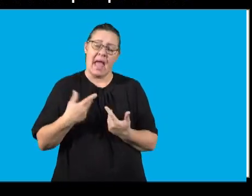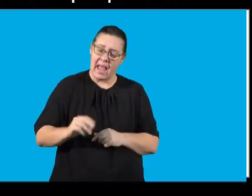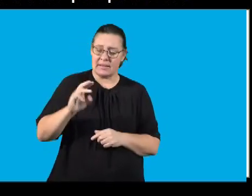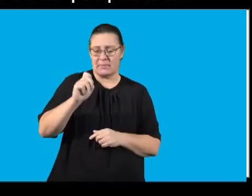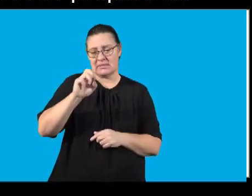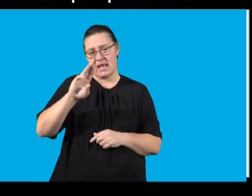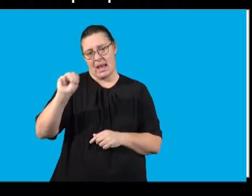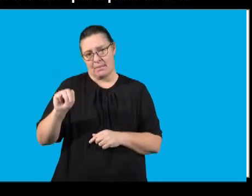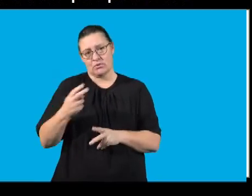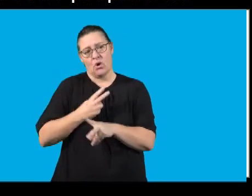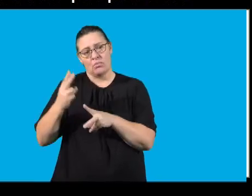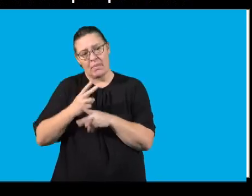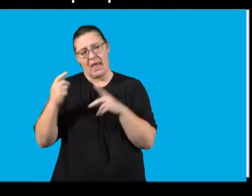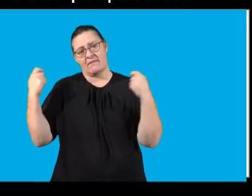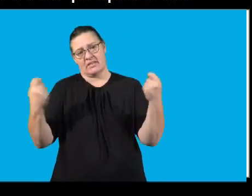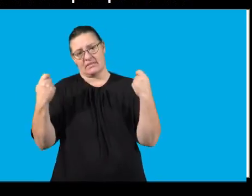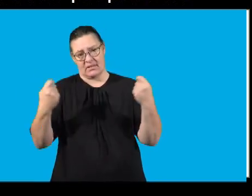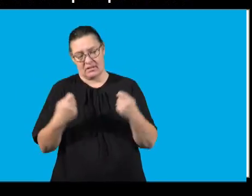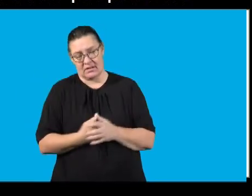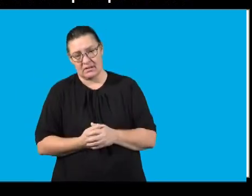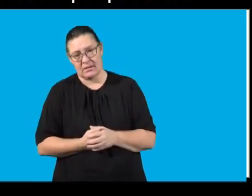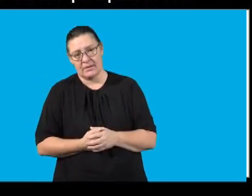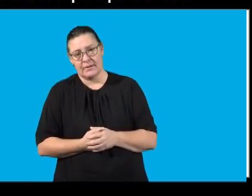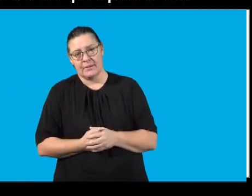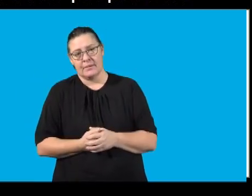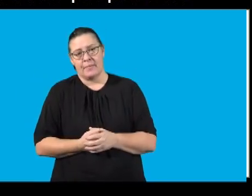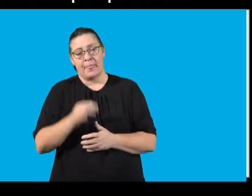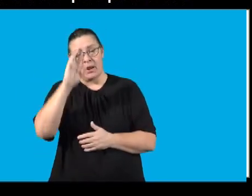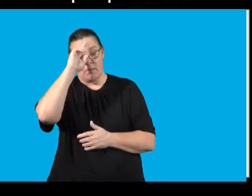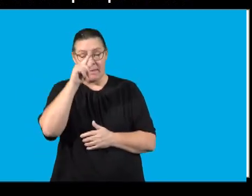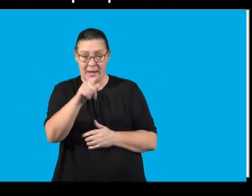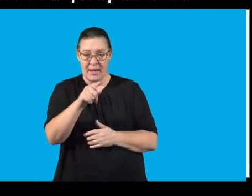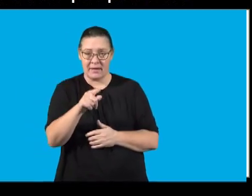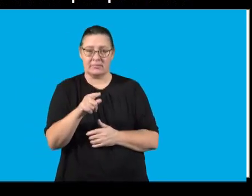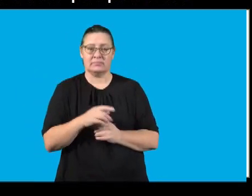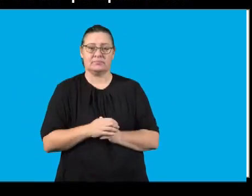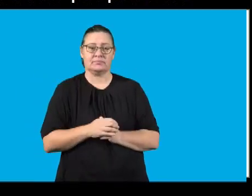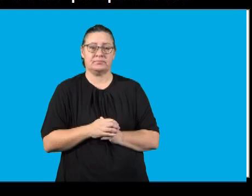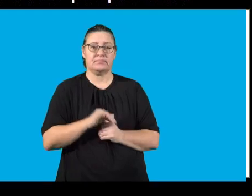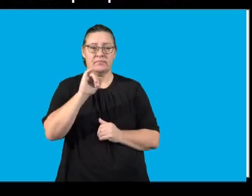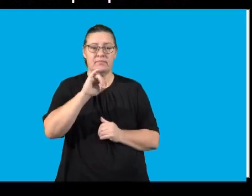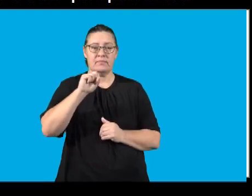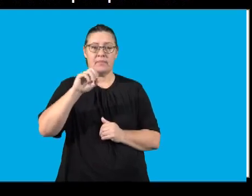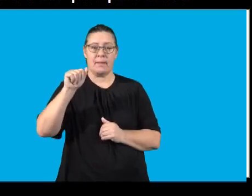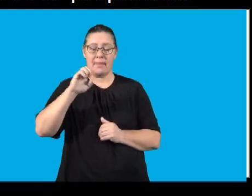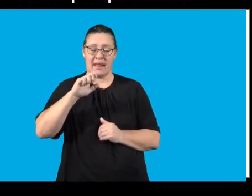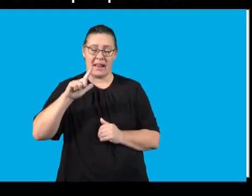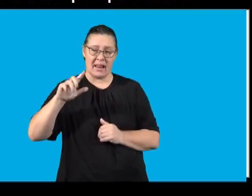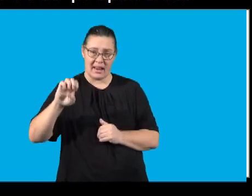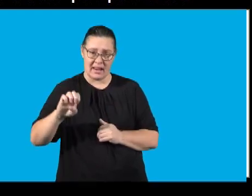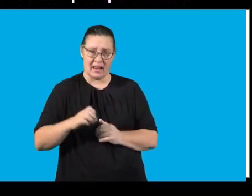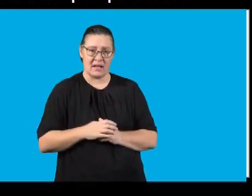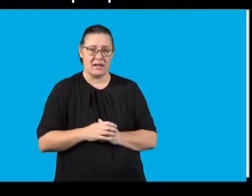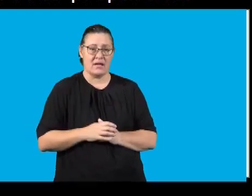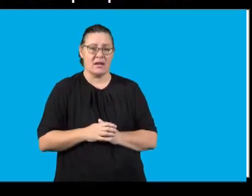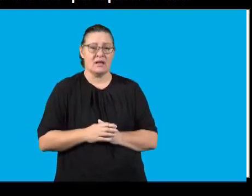Mr. M to prepare for the festival. All right, now remember that Isabel is coming